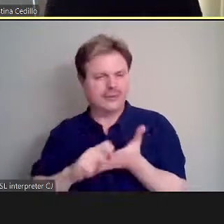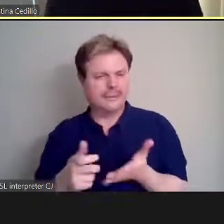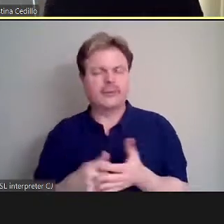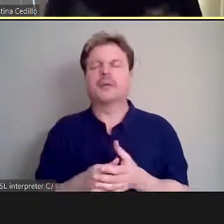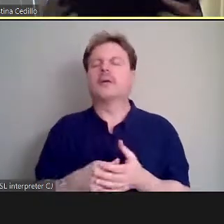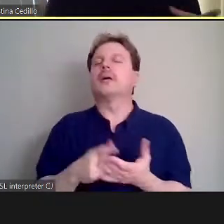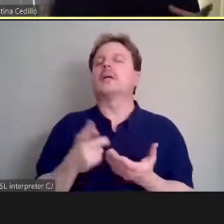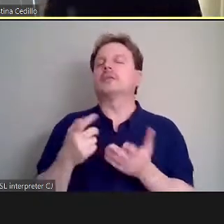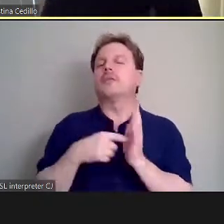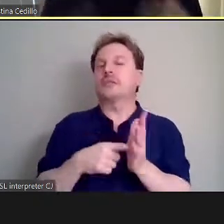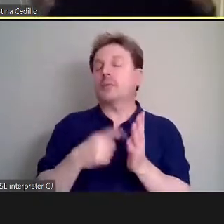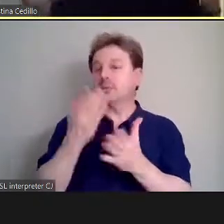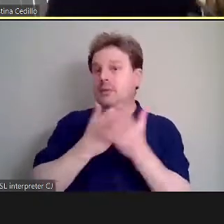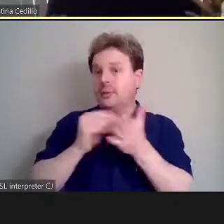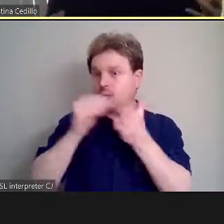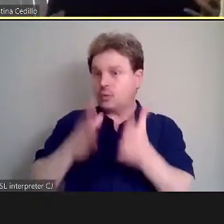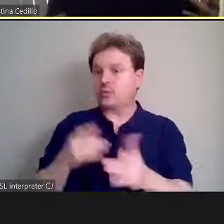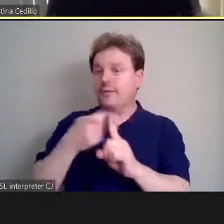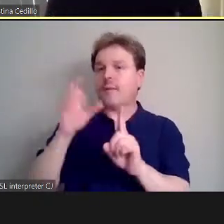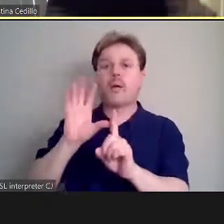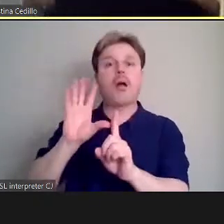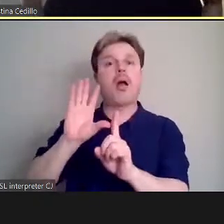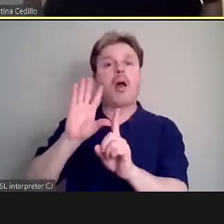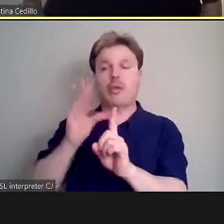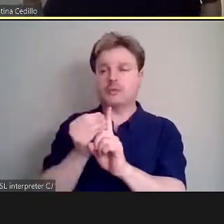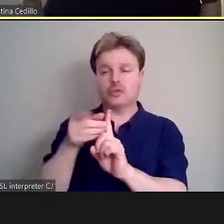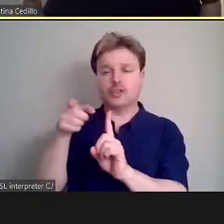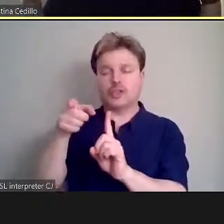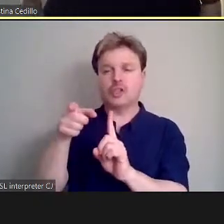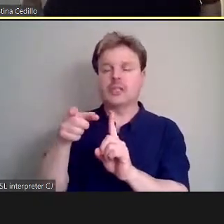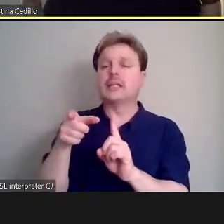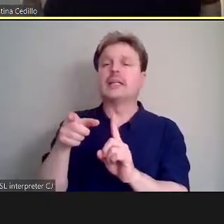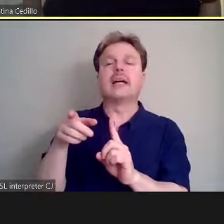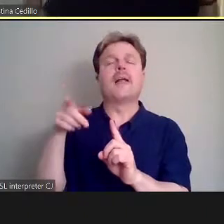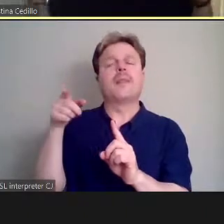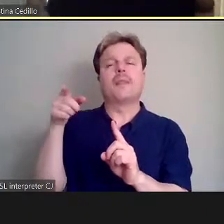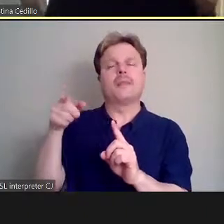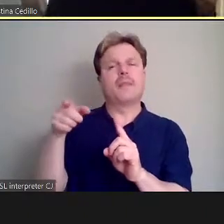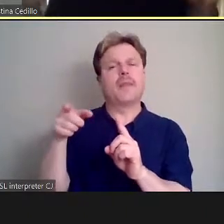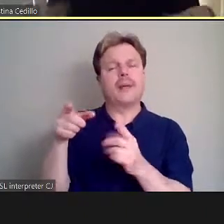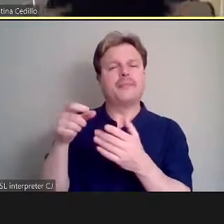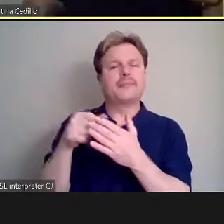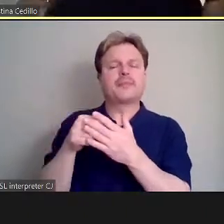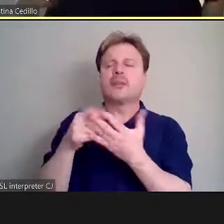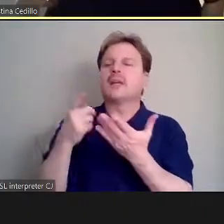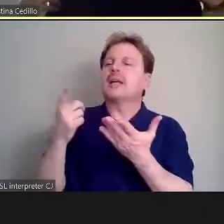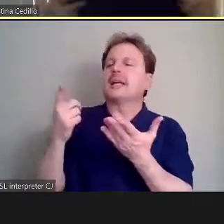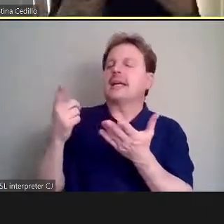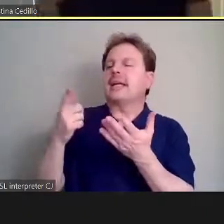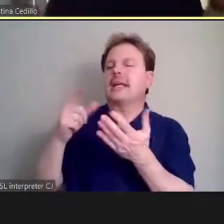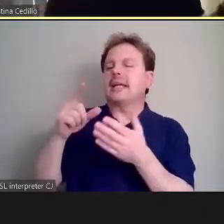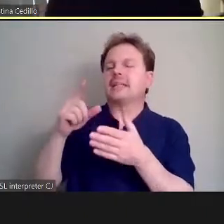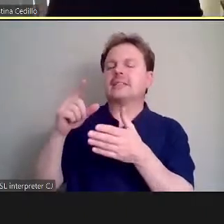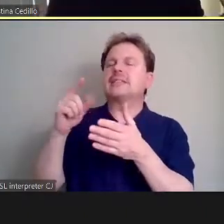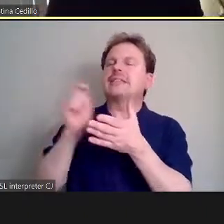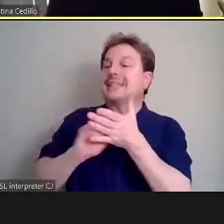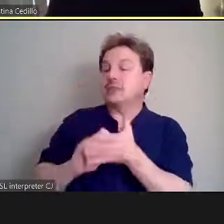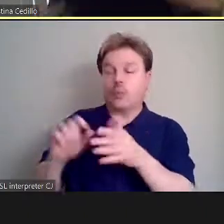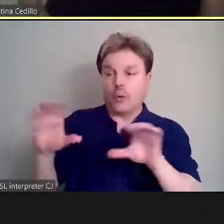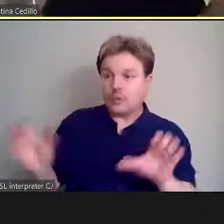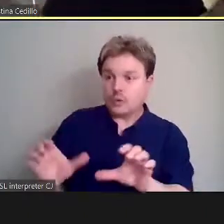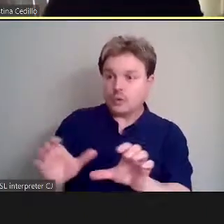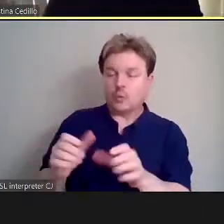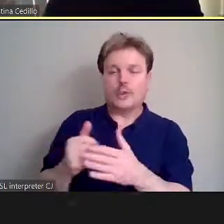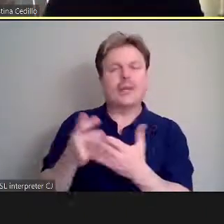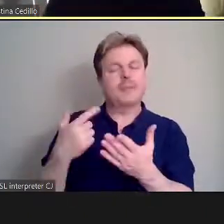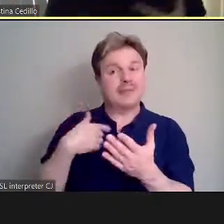students who come from cultures where citation isn't what you do. It can even be seen as insulting.